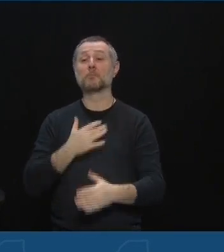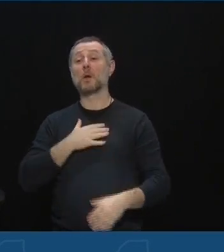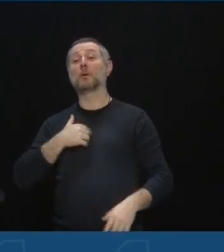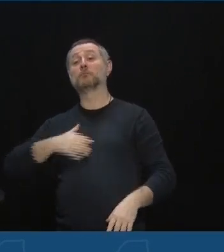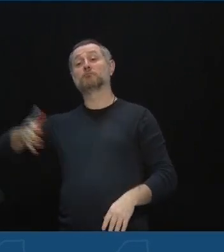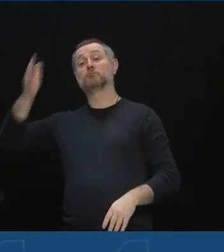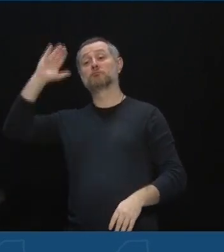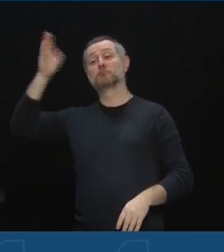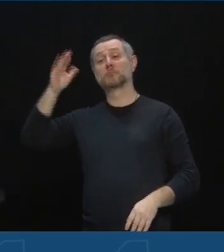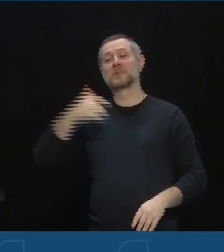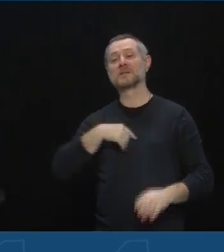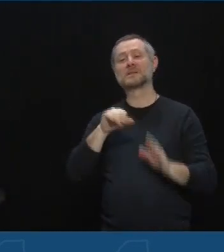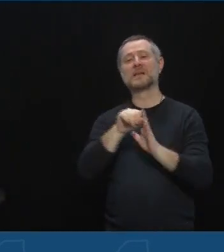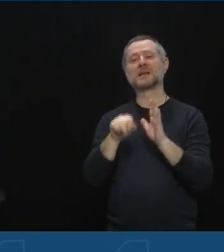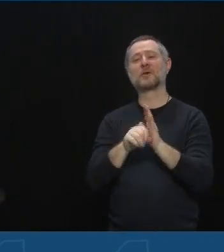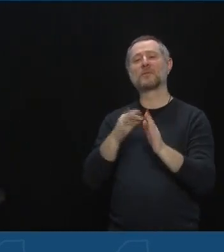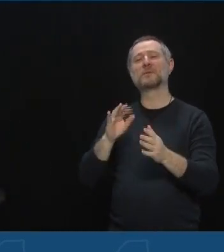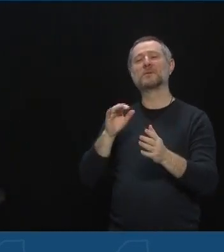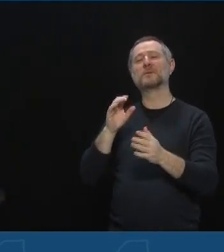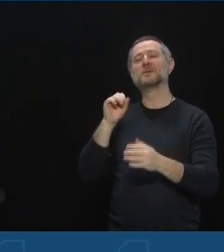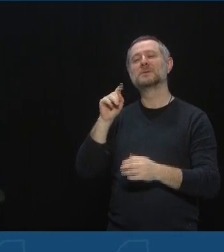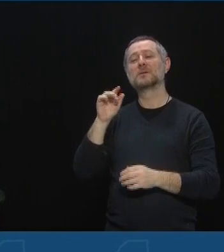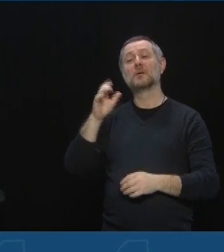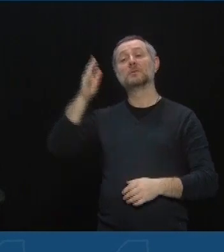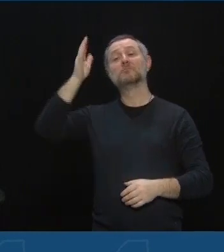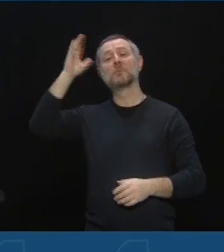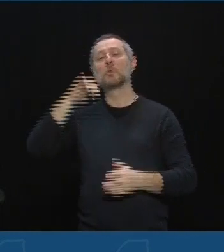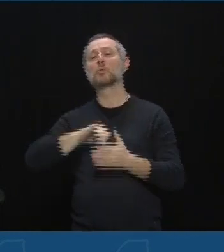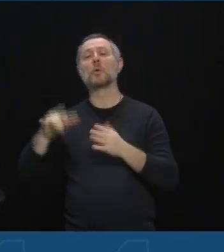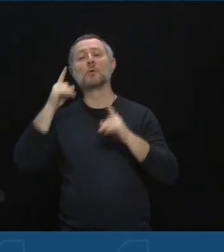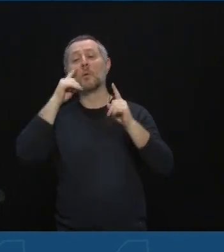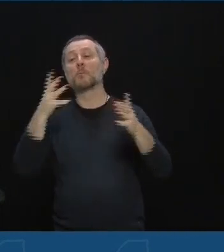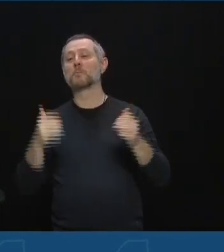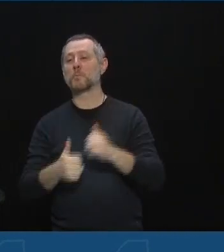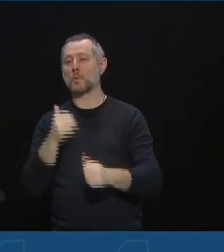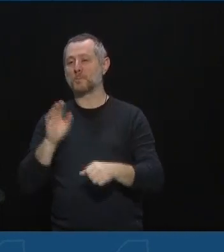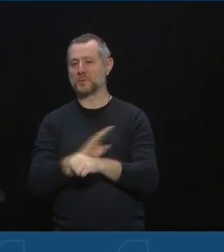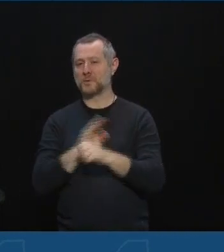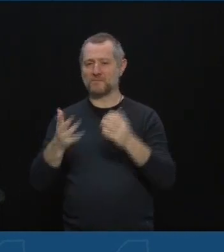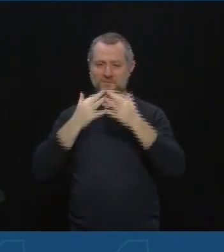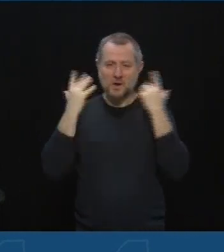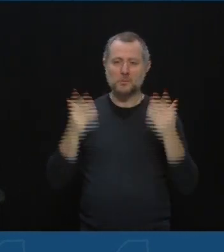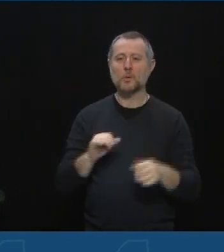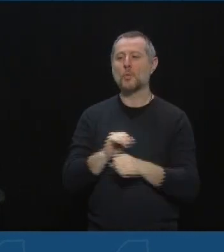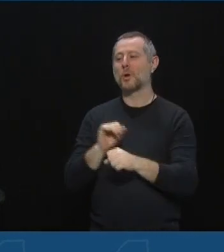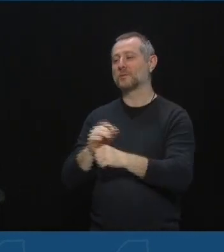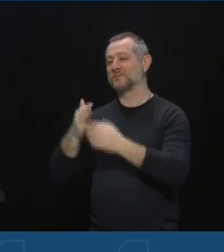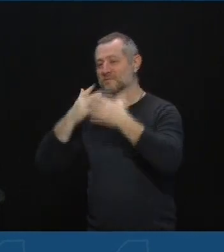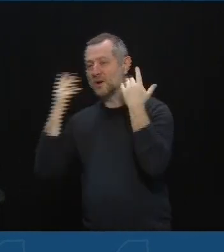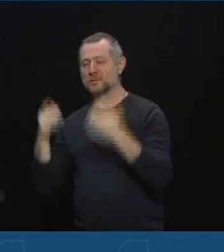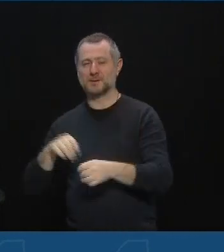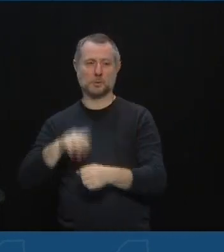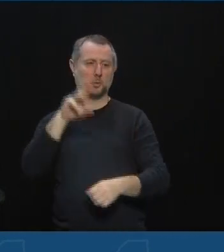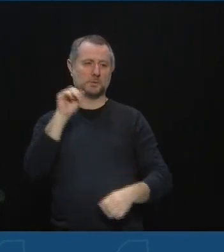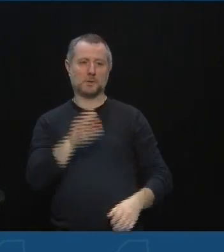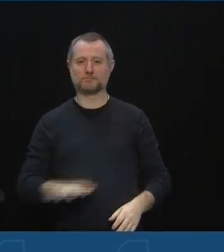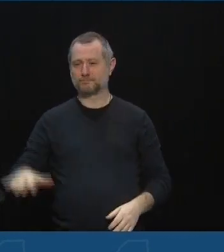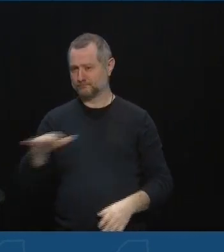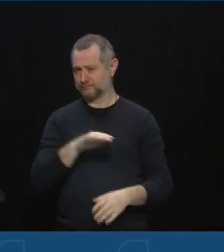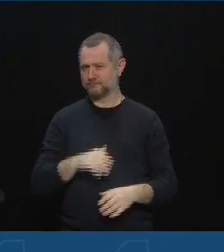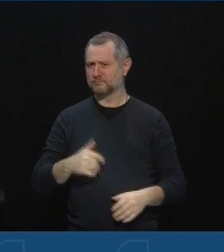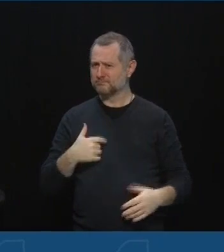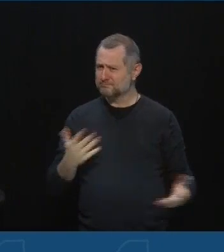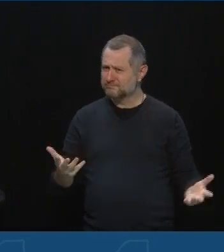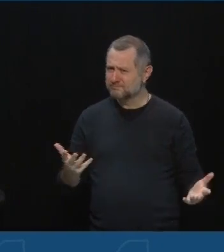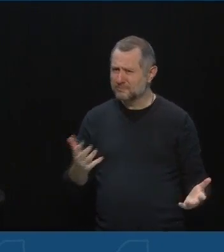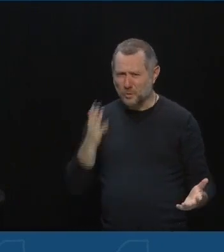New York State be the most business-friendly and the most worker-friendly state in the nation. We can achieve that. And that's why we're investing